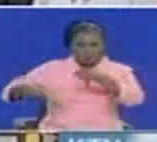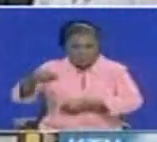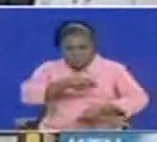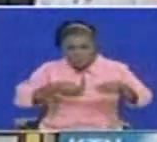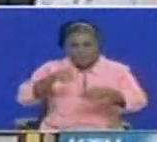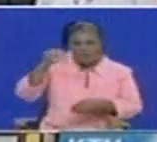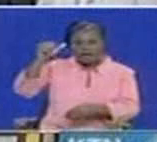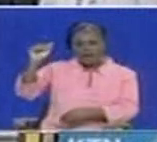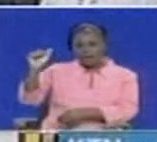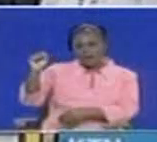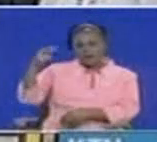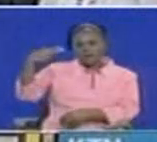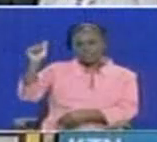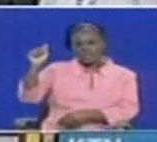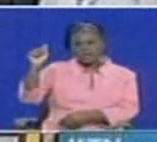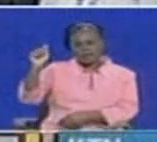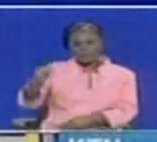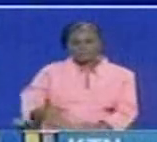Ashamwilu, KTN, Nairobi.